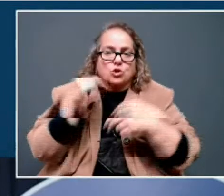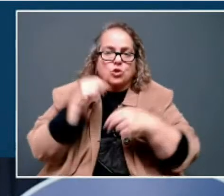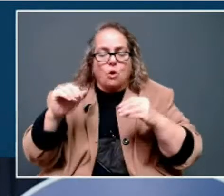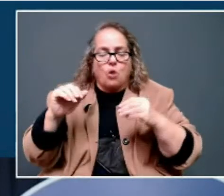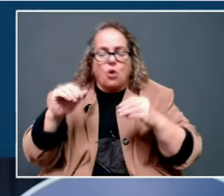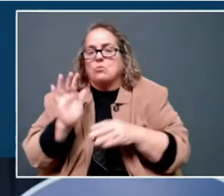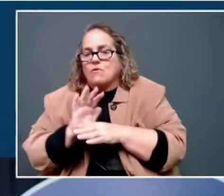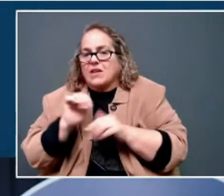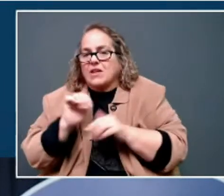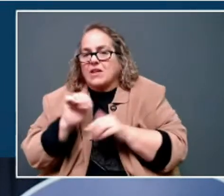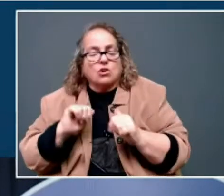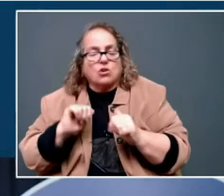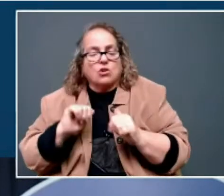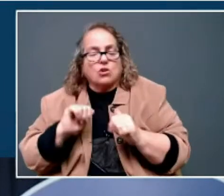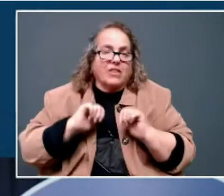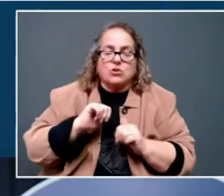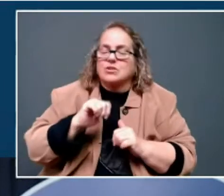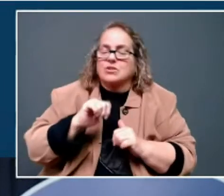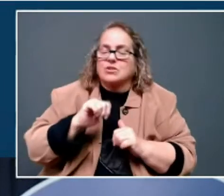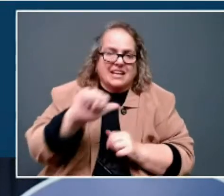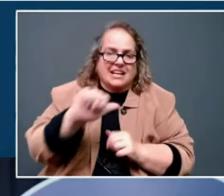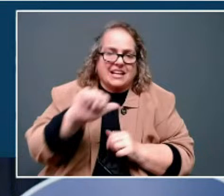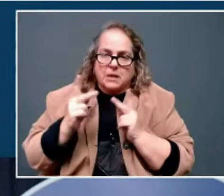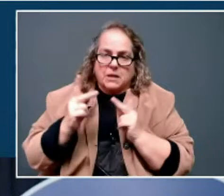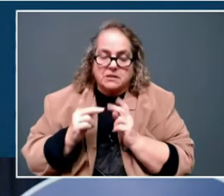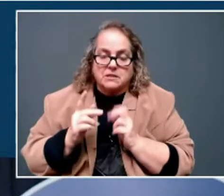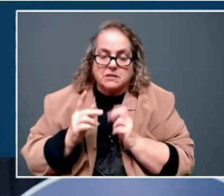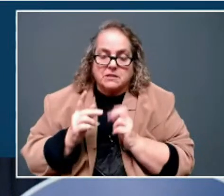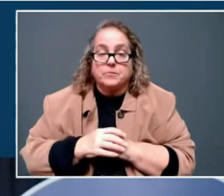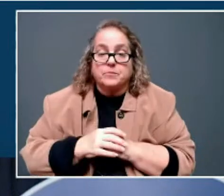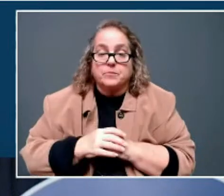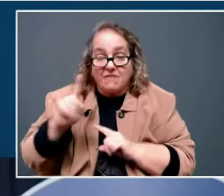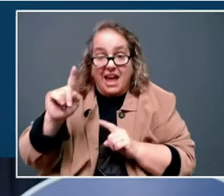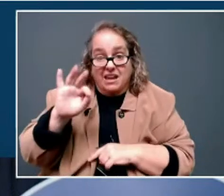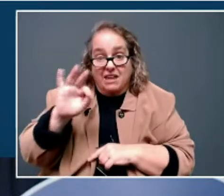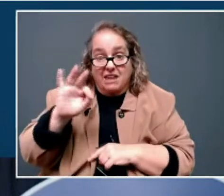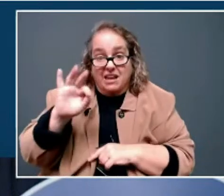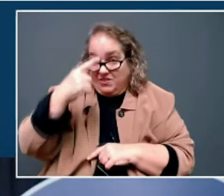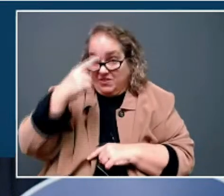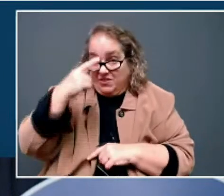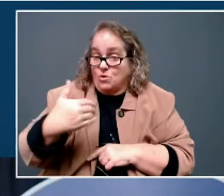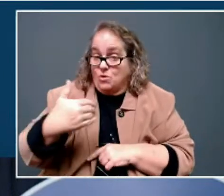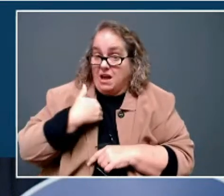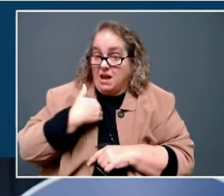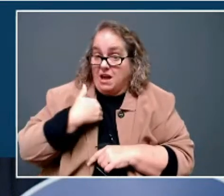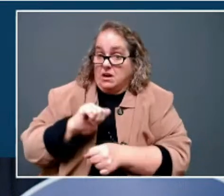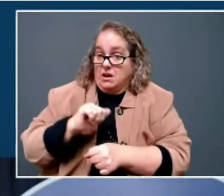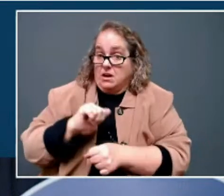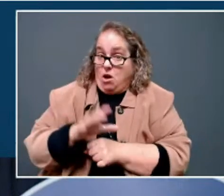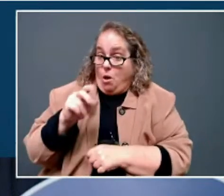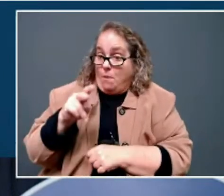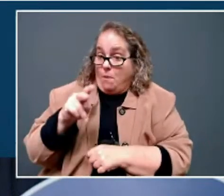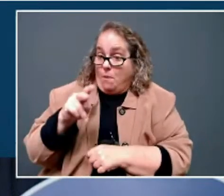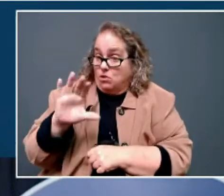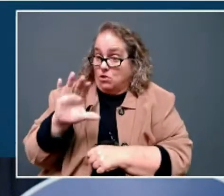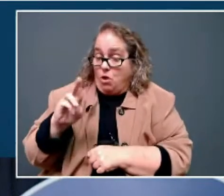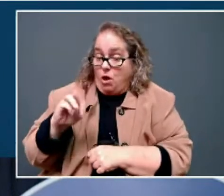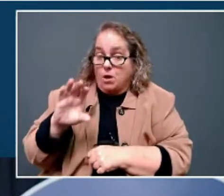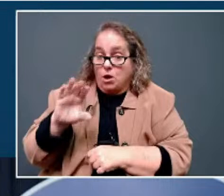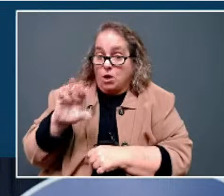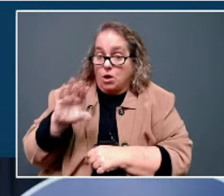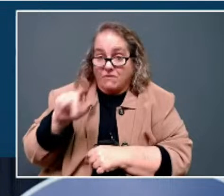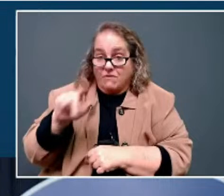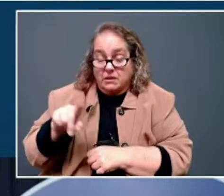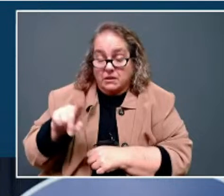settings. And finally, if you think you have COVID-19 and or have had a high-risk exposure and you are able to